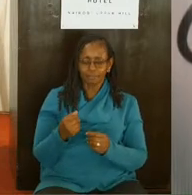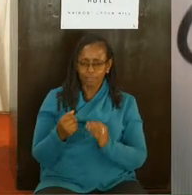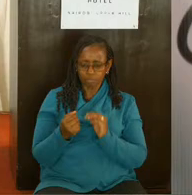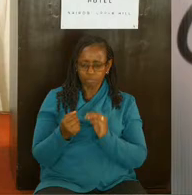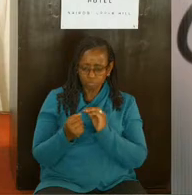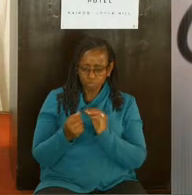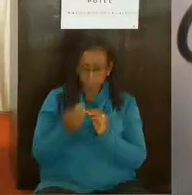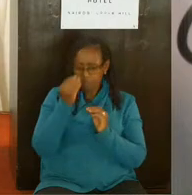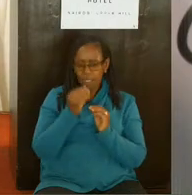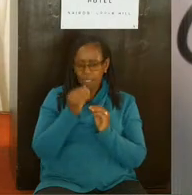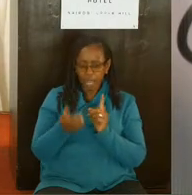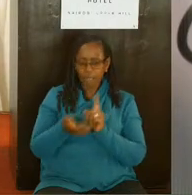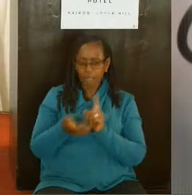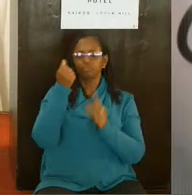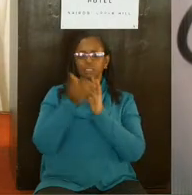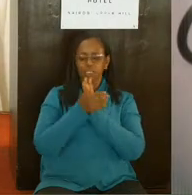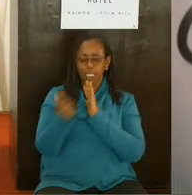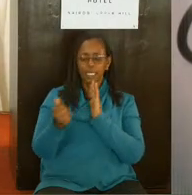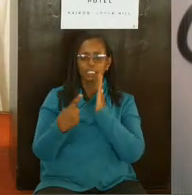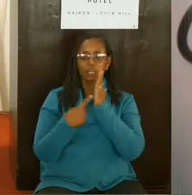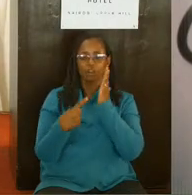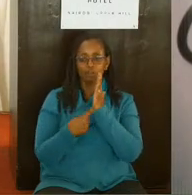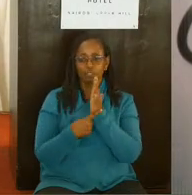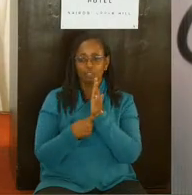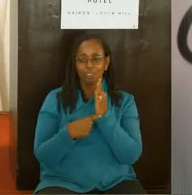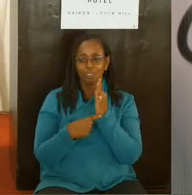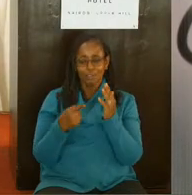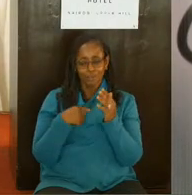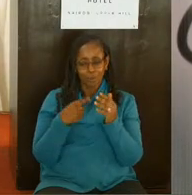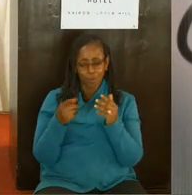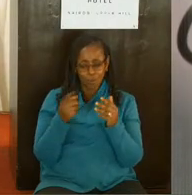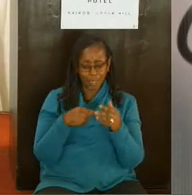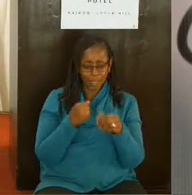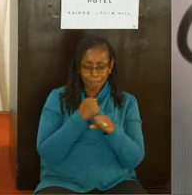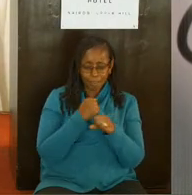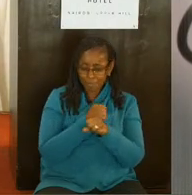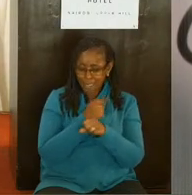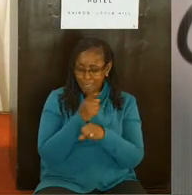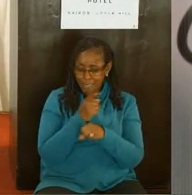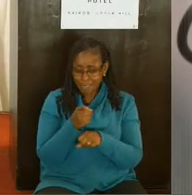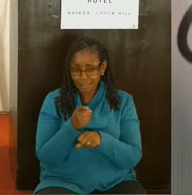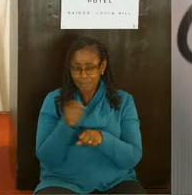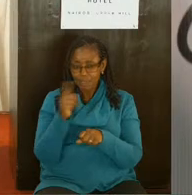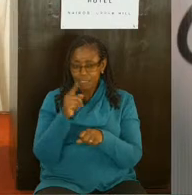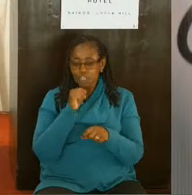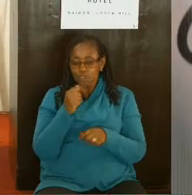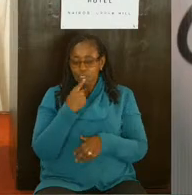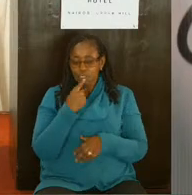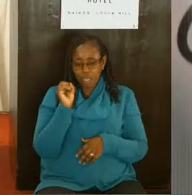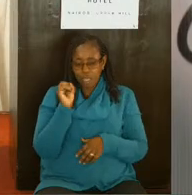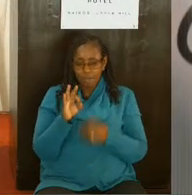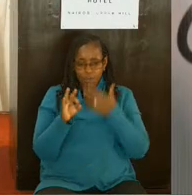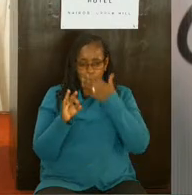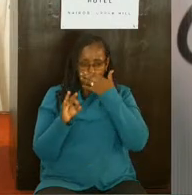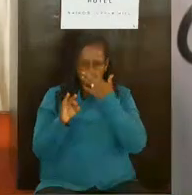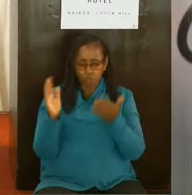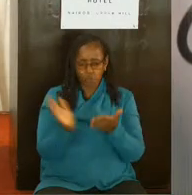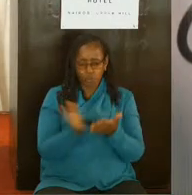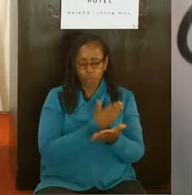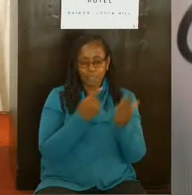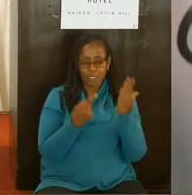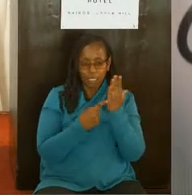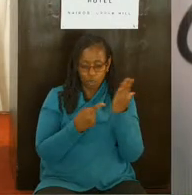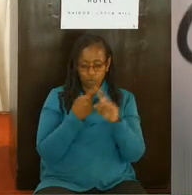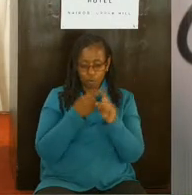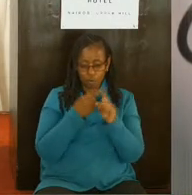they say it's something like that so so is there prevention of the same but we are not saying that now even if you remove this technology exposure